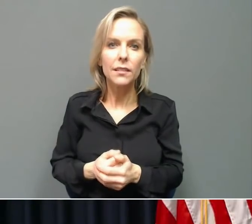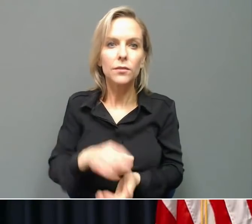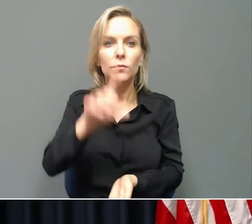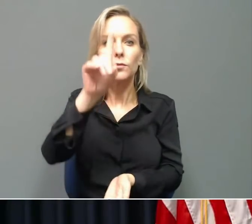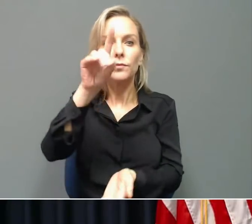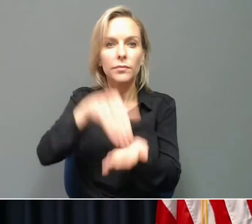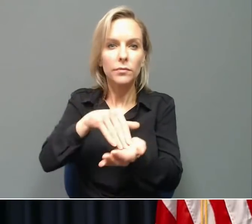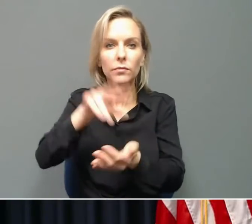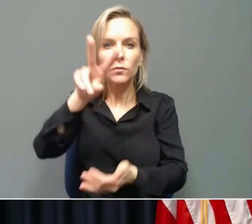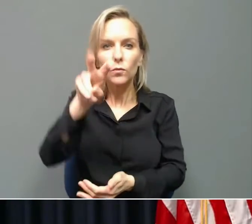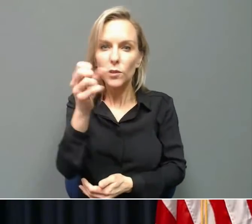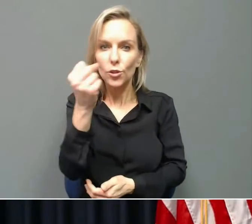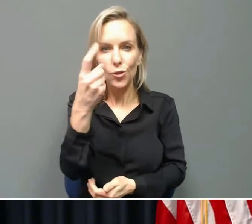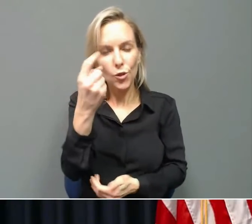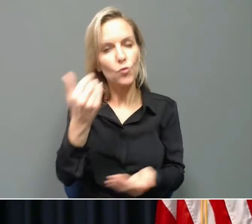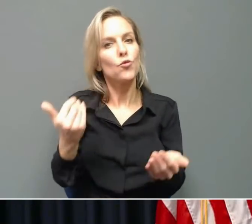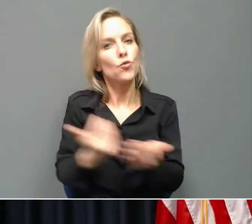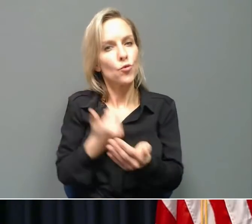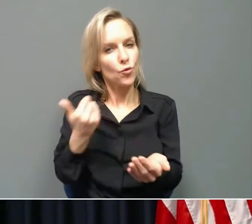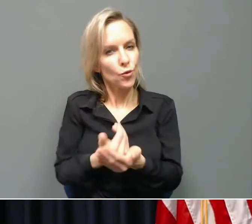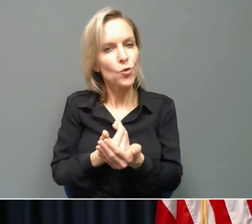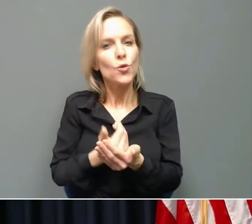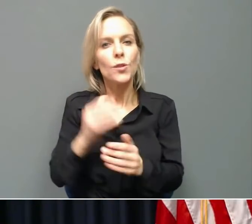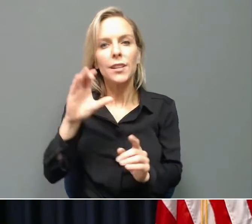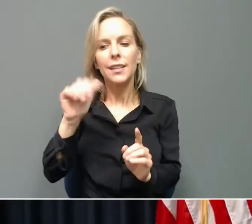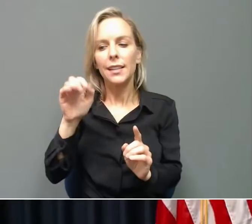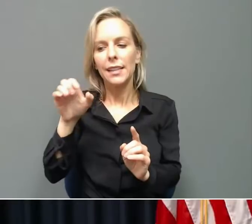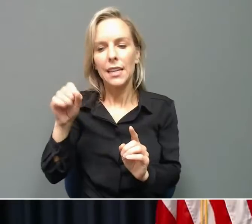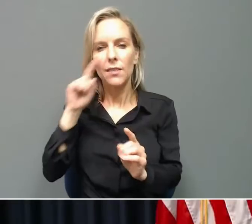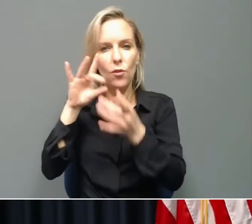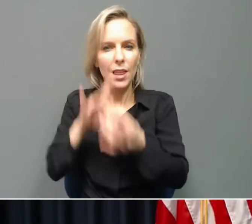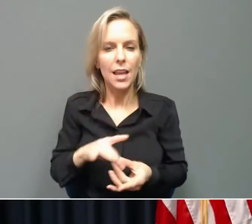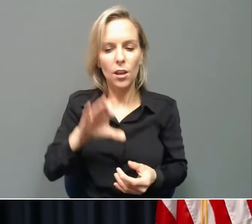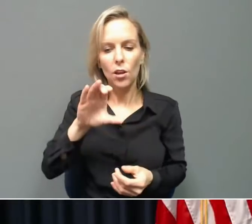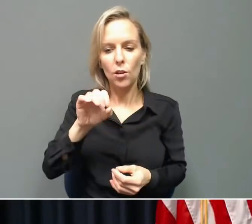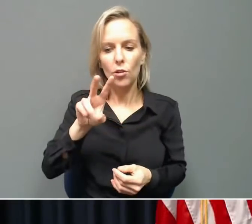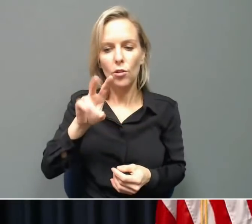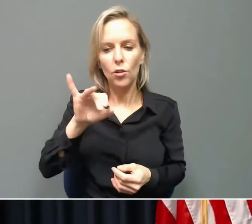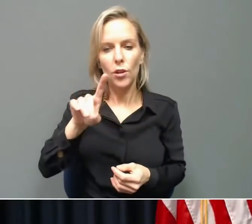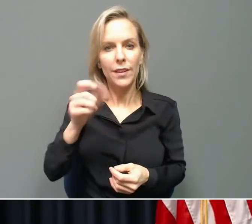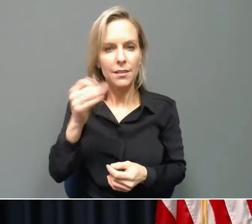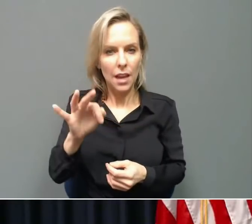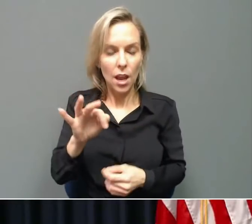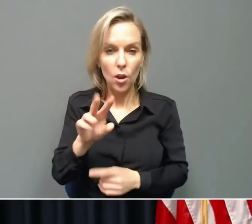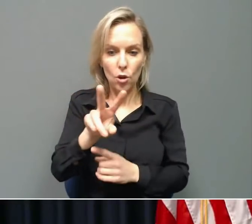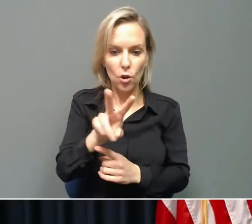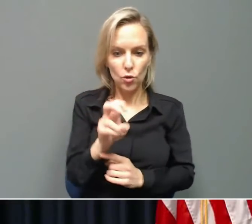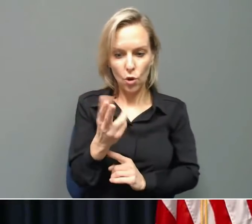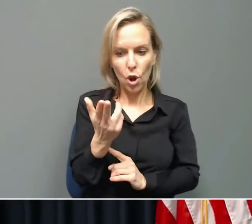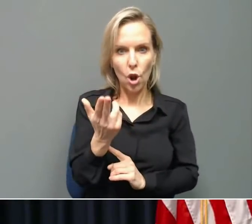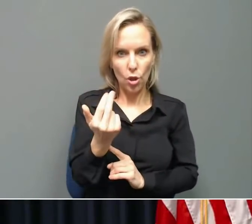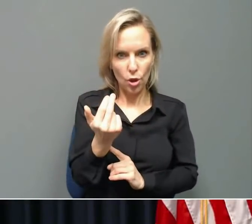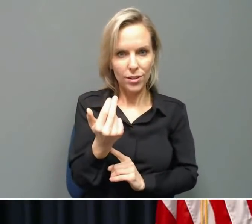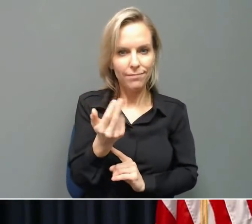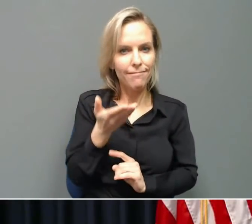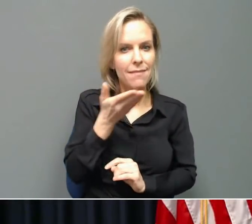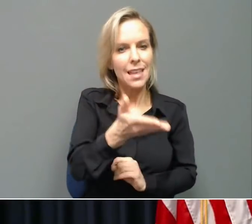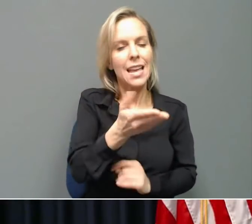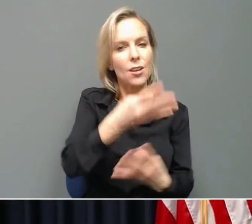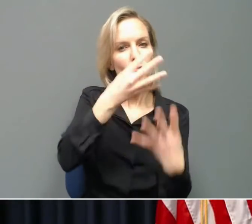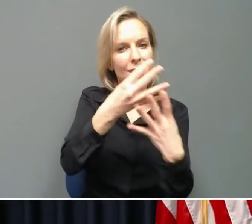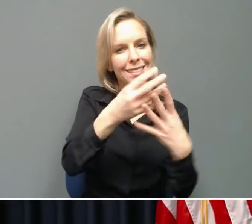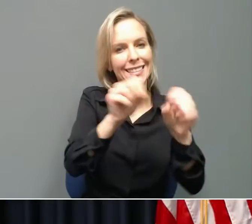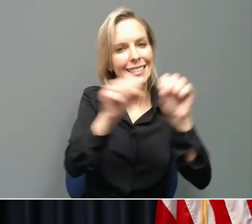1,211 new cases of COVID-19. 213 of those are in our corrections system. We'll have a